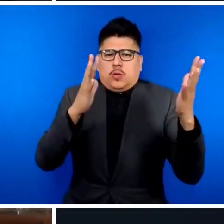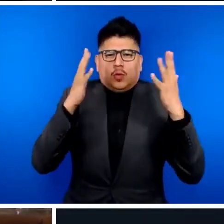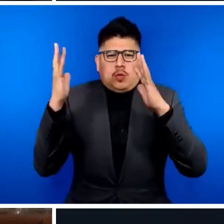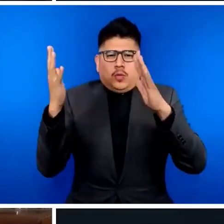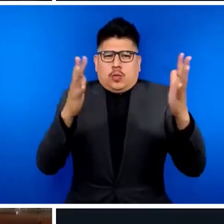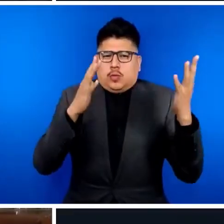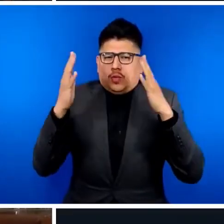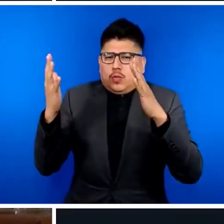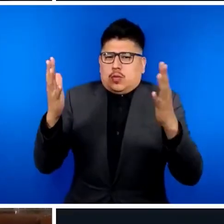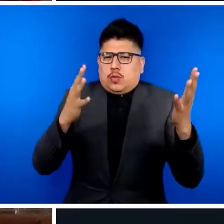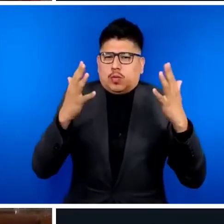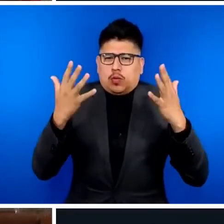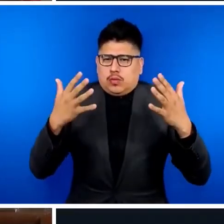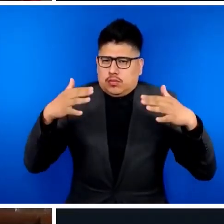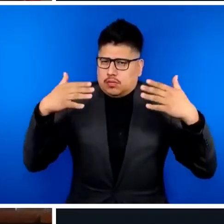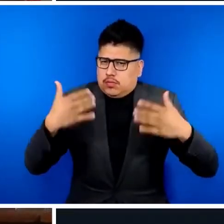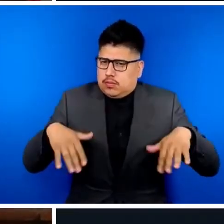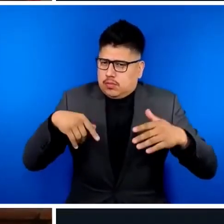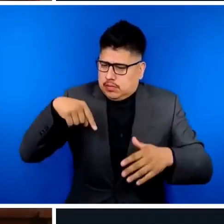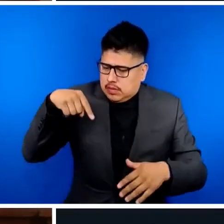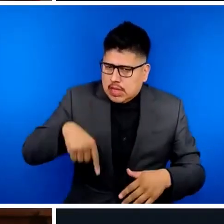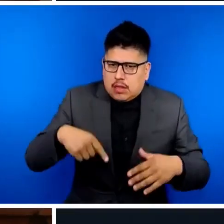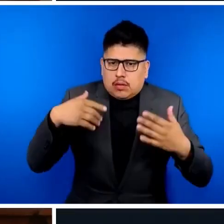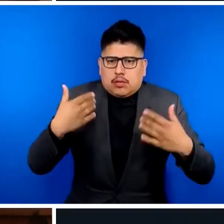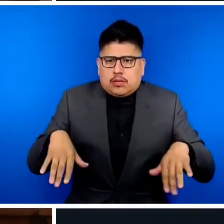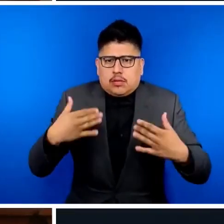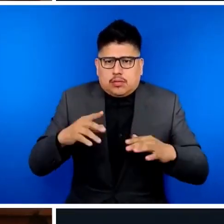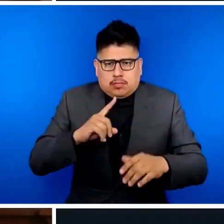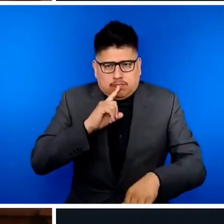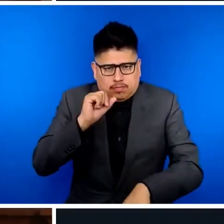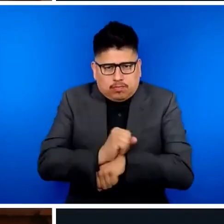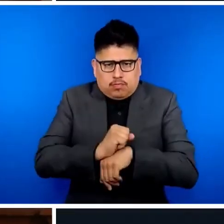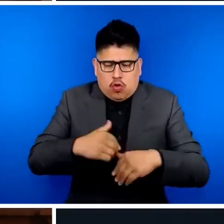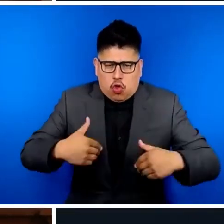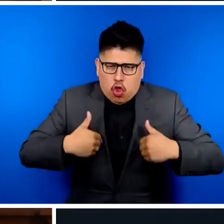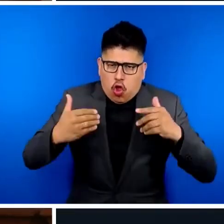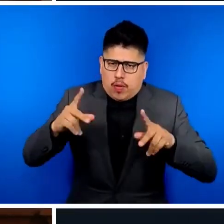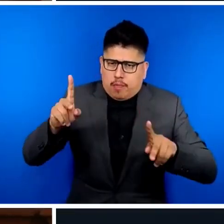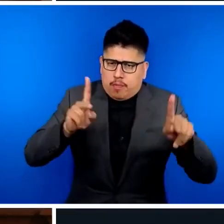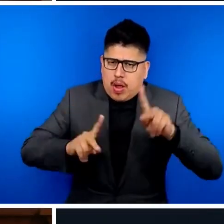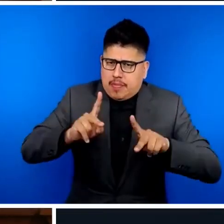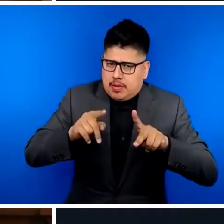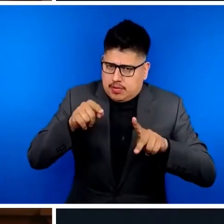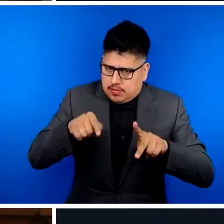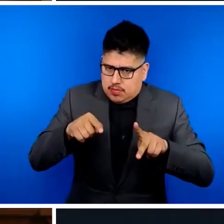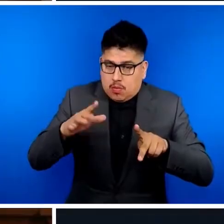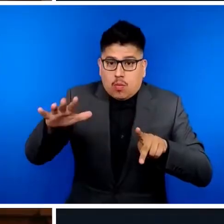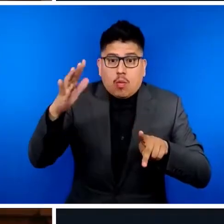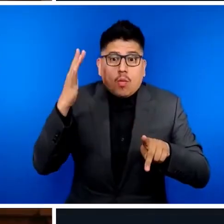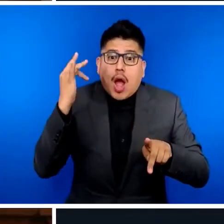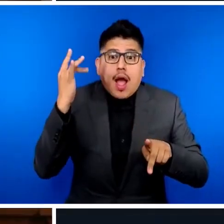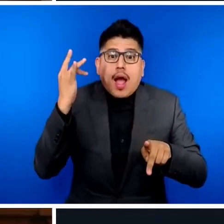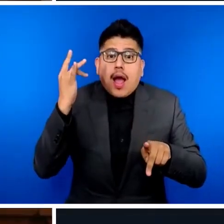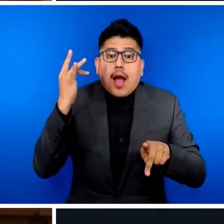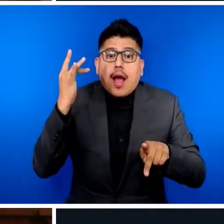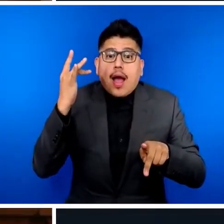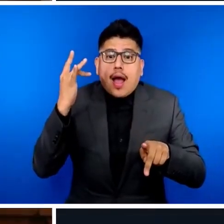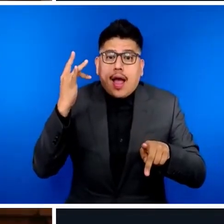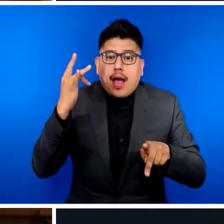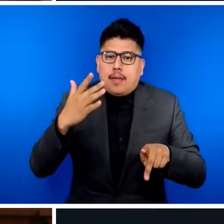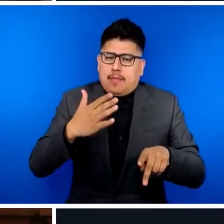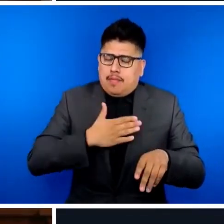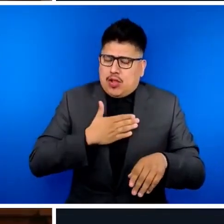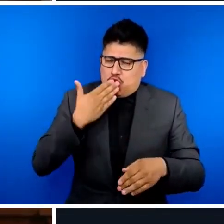This is especially true among young people, and a big part of that had to do with my great friend,